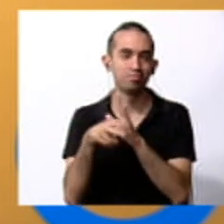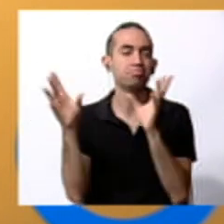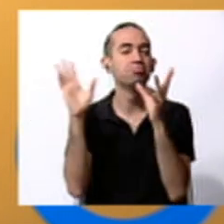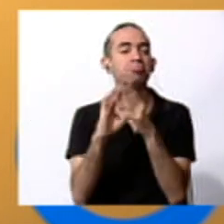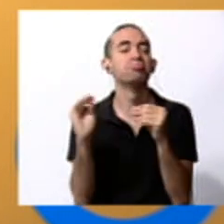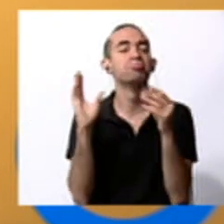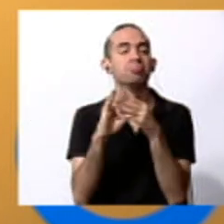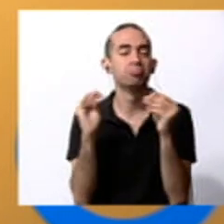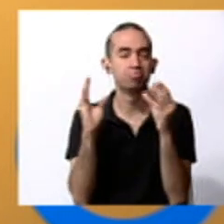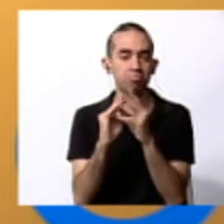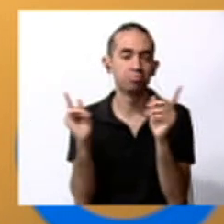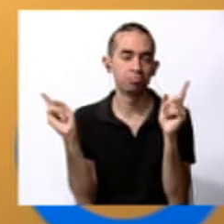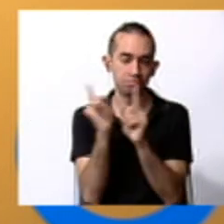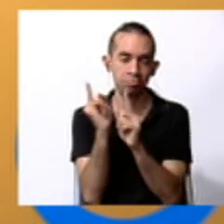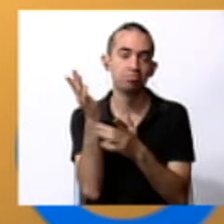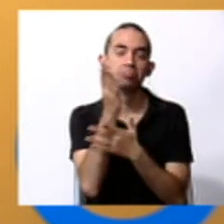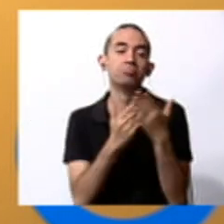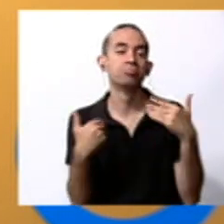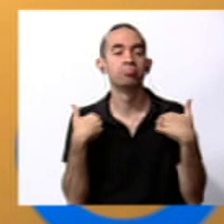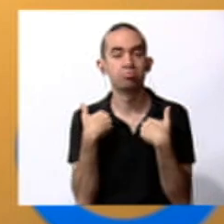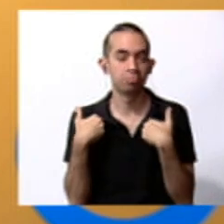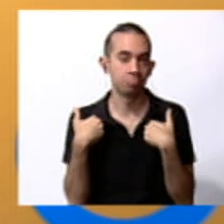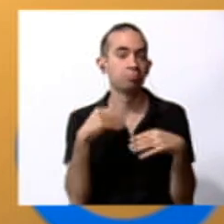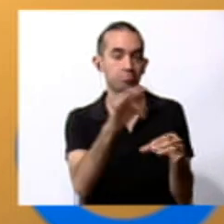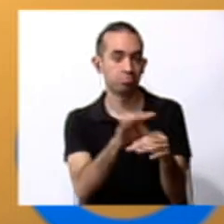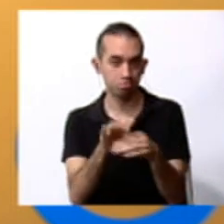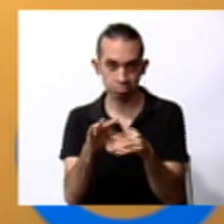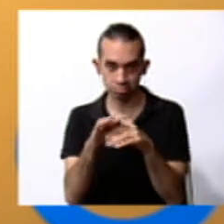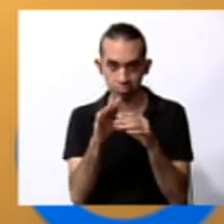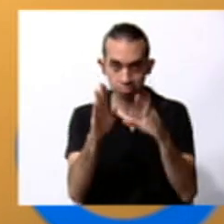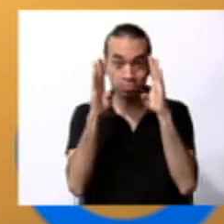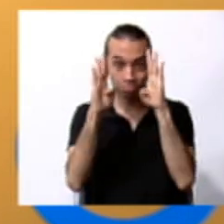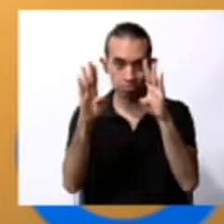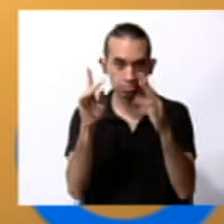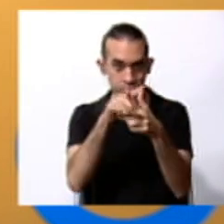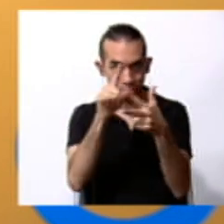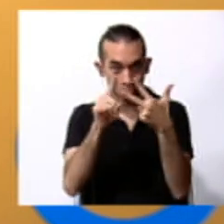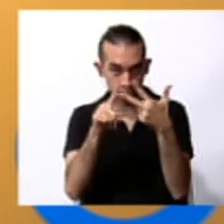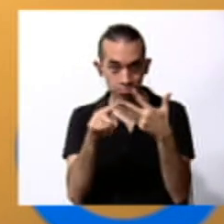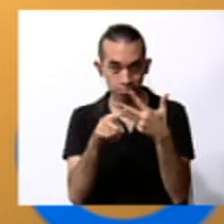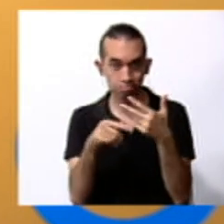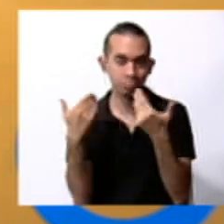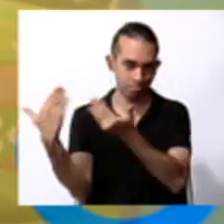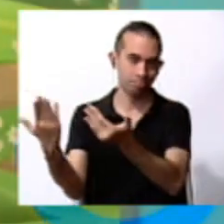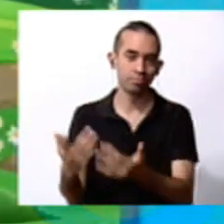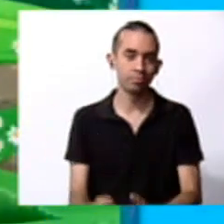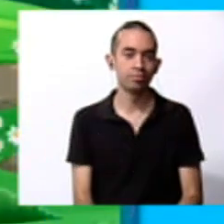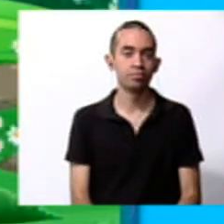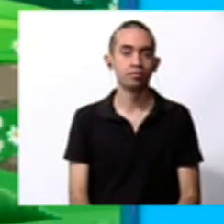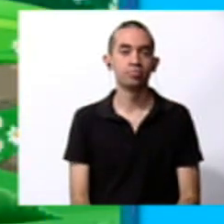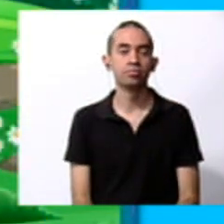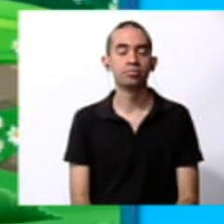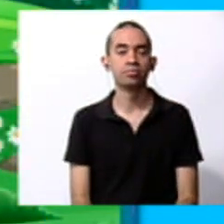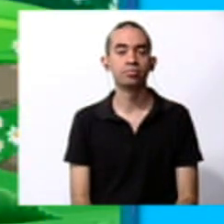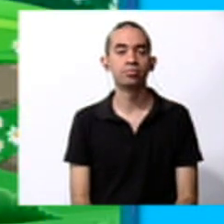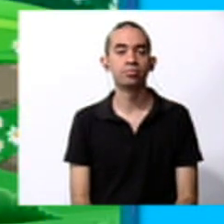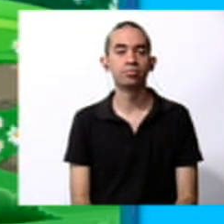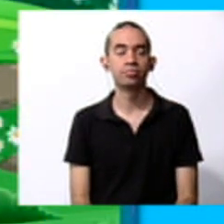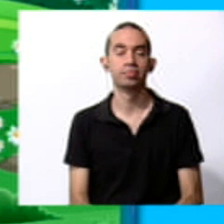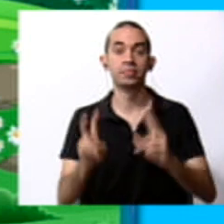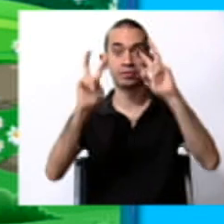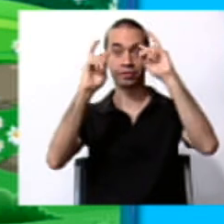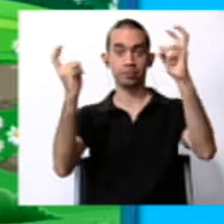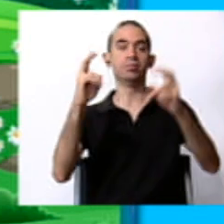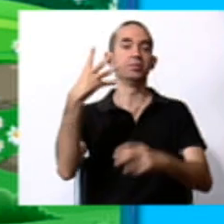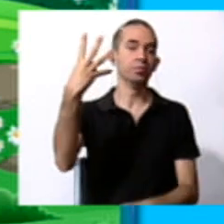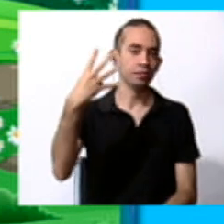story with farm animals. Pay attention to those three things, okay? Here we go. Let's Unit 4,